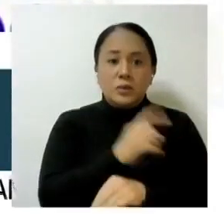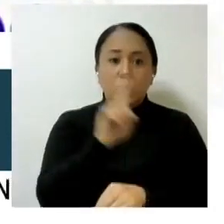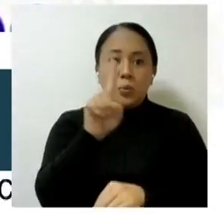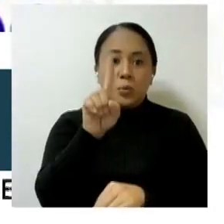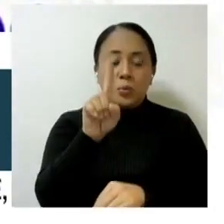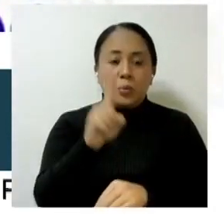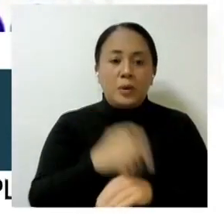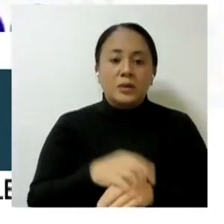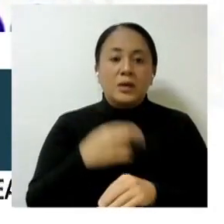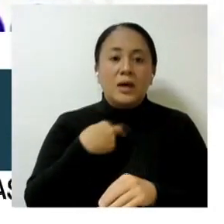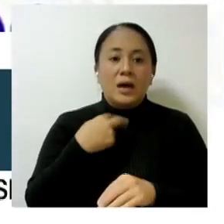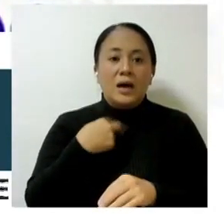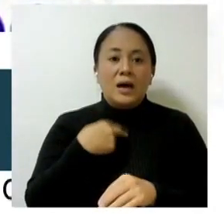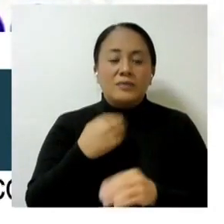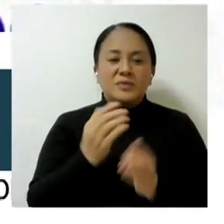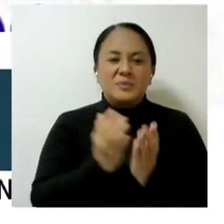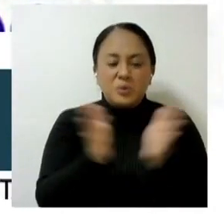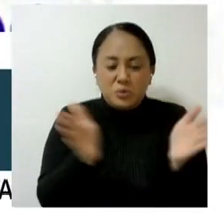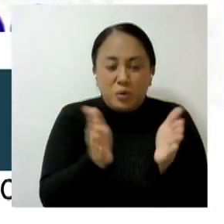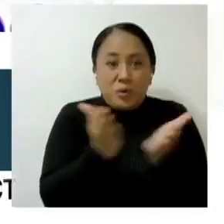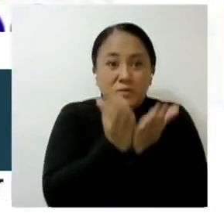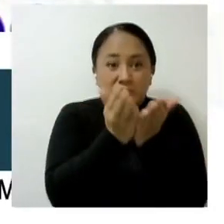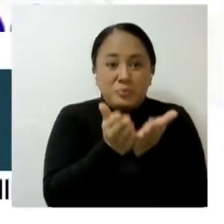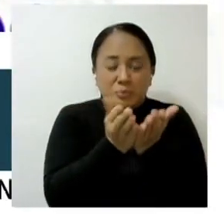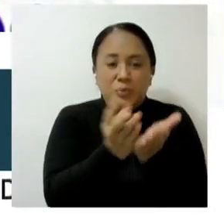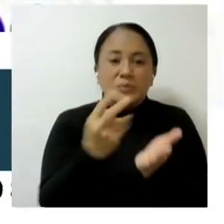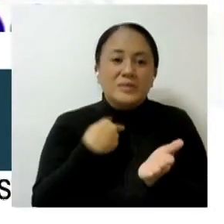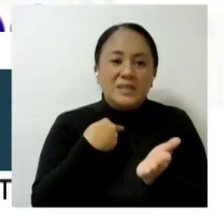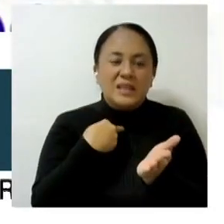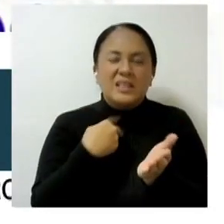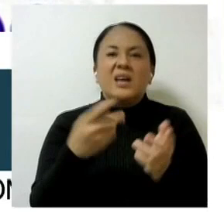at tinatangay ng hinahampas ng malakas na alon doon po sa